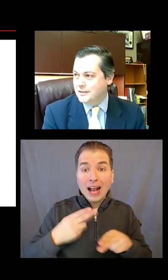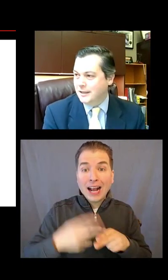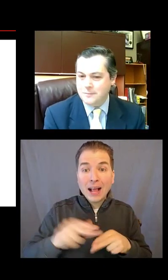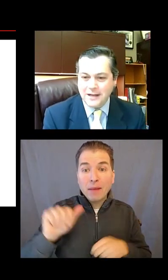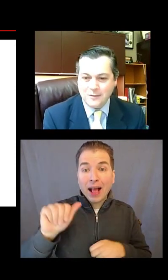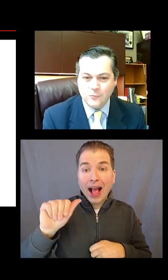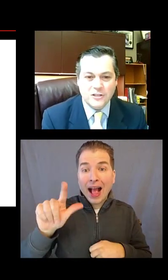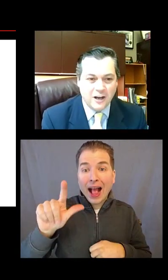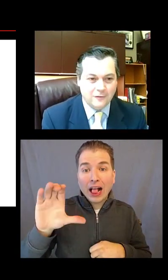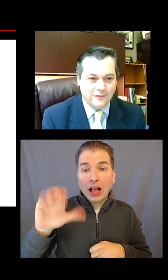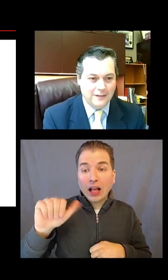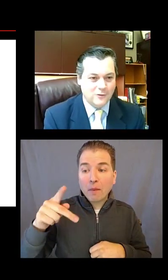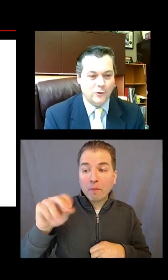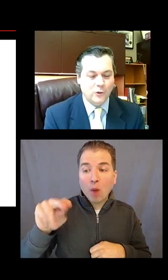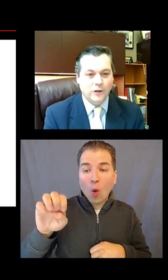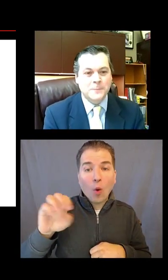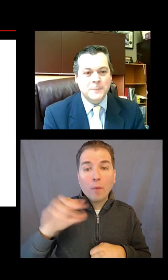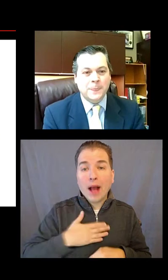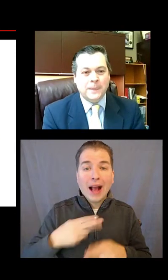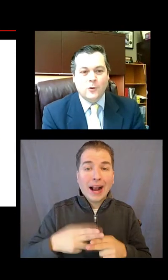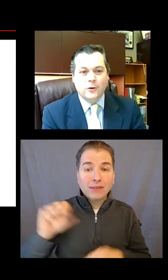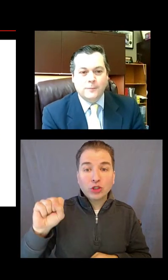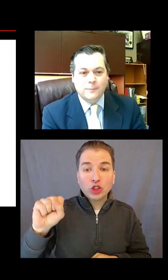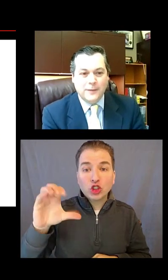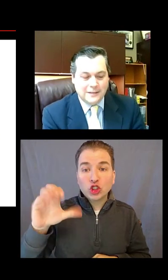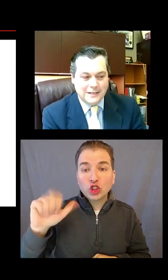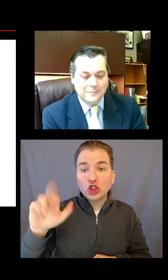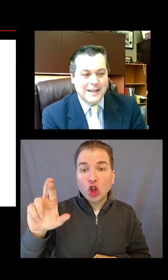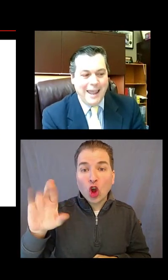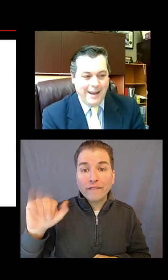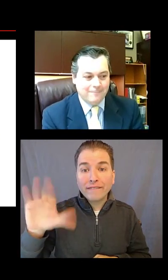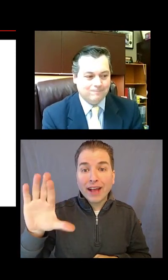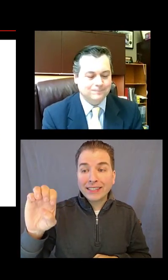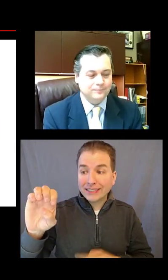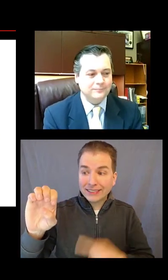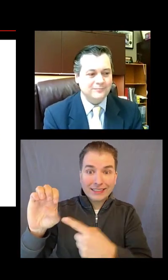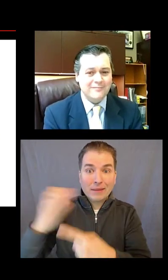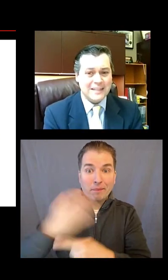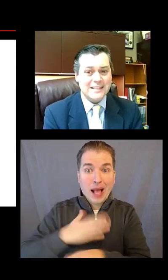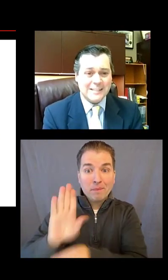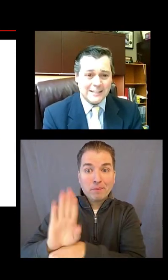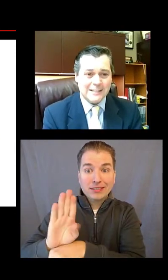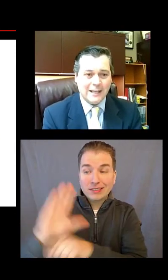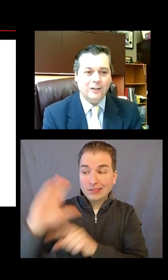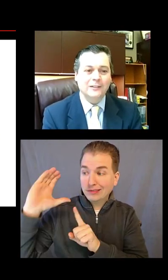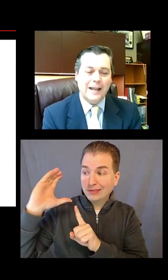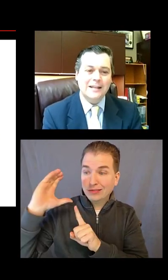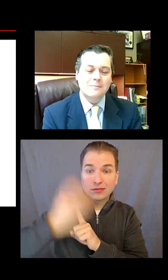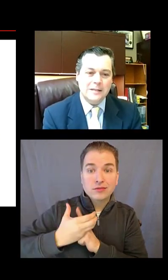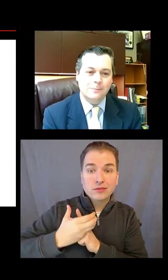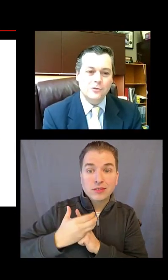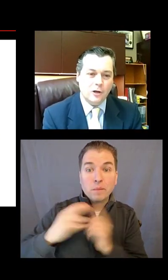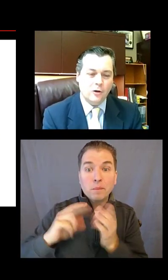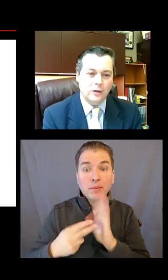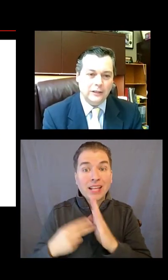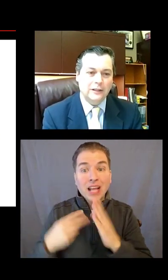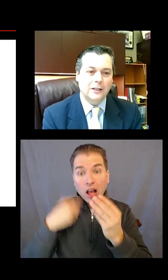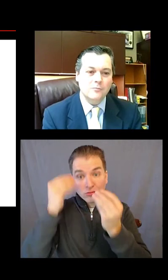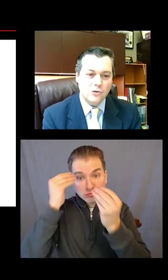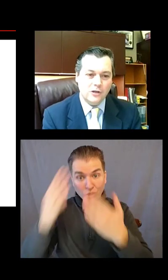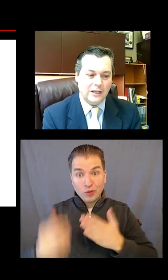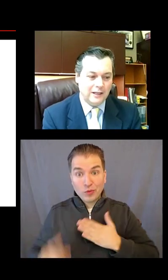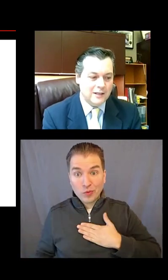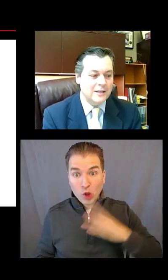Capone, or I said my name was Scarface. So your DBA sits there letting people know